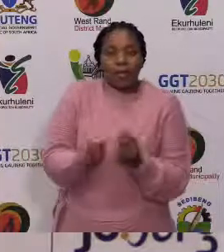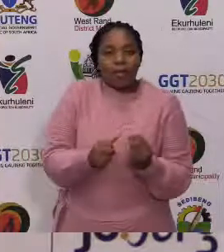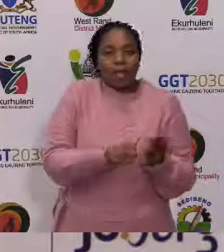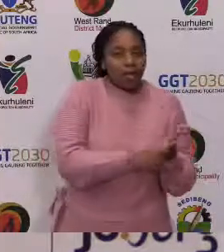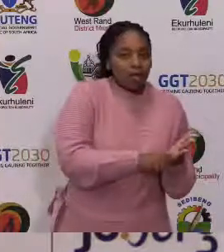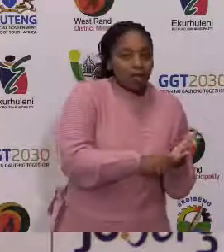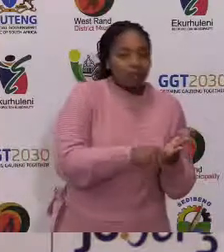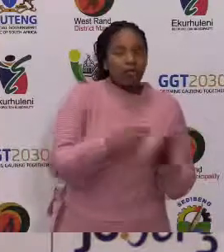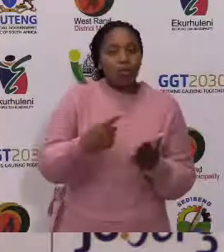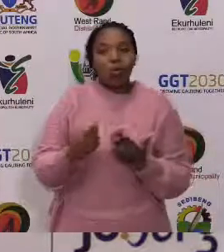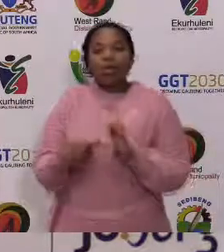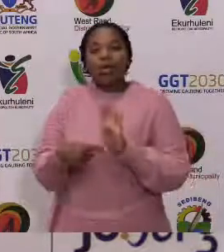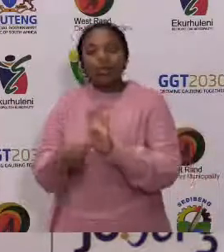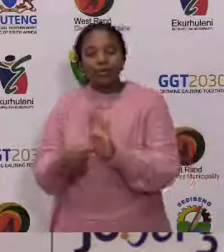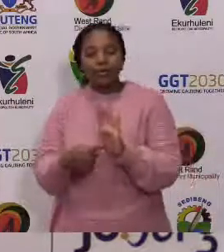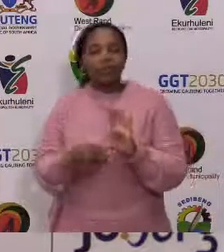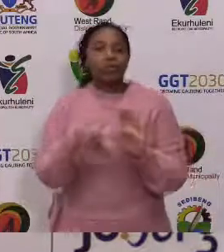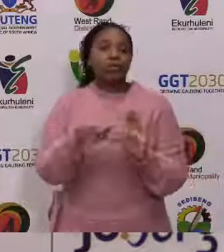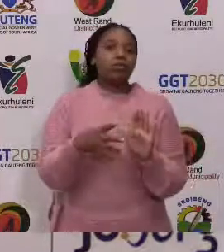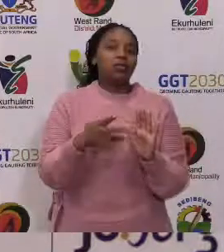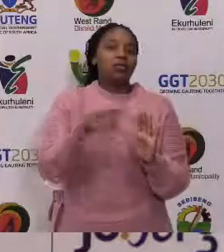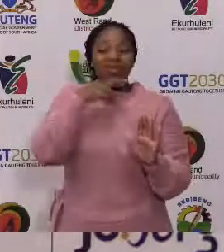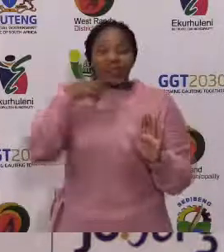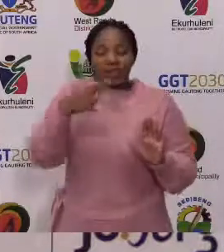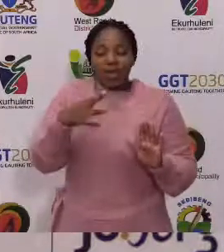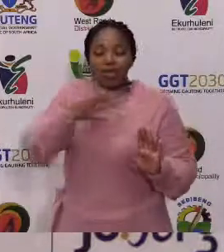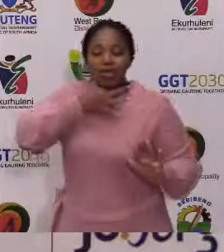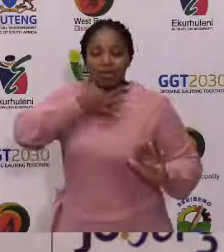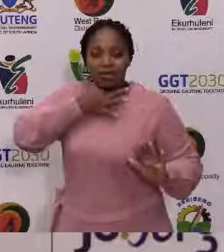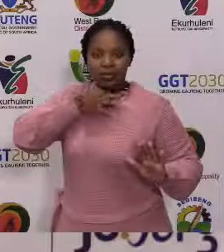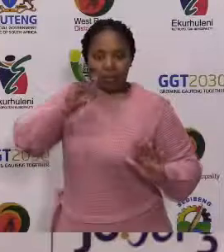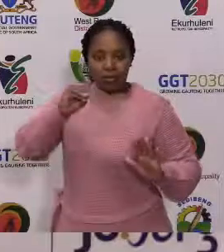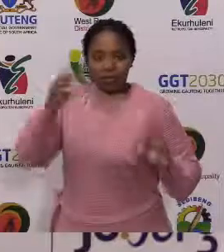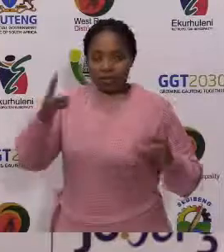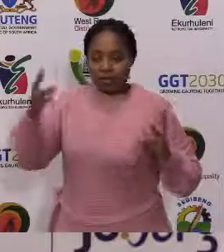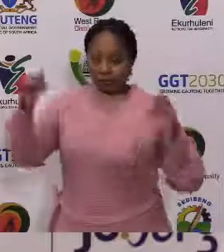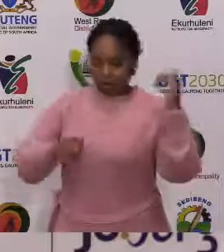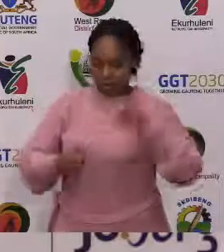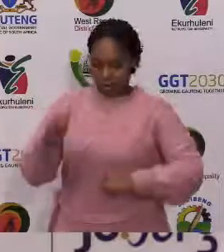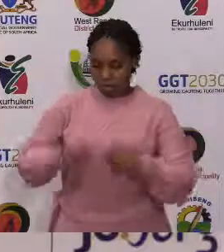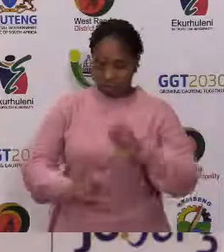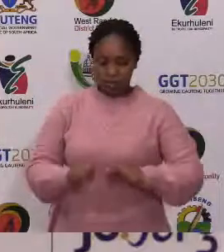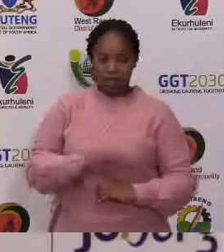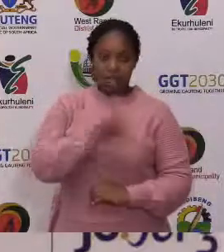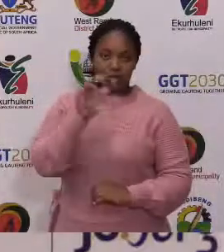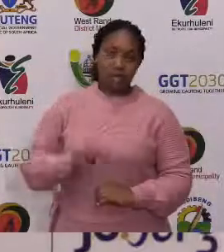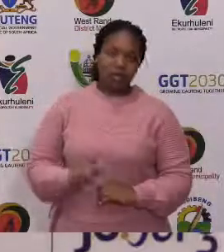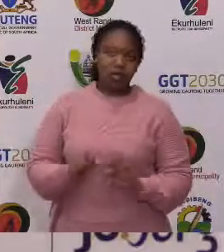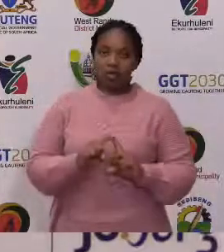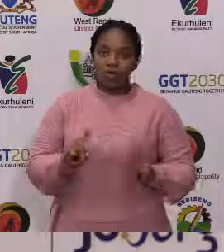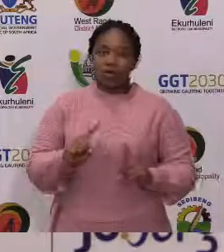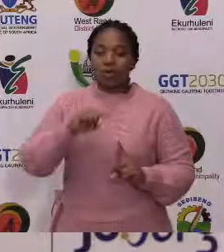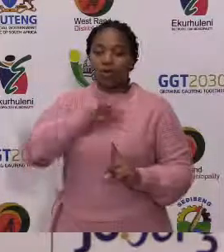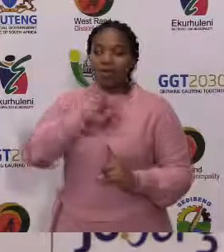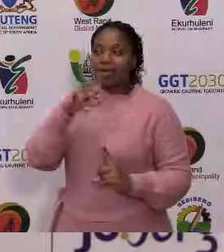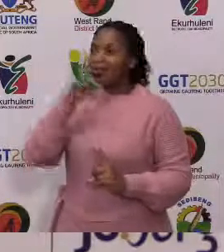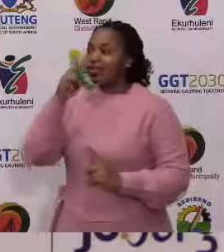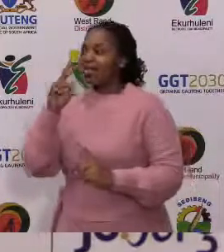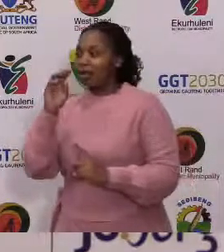of the real risk that is being brought into our shores by